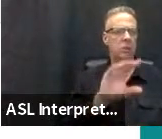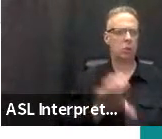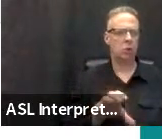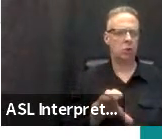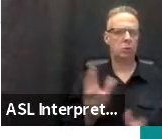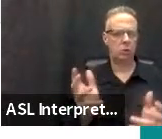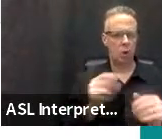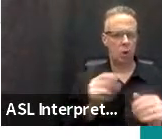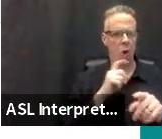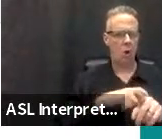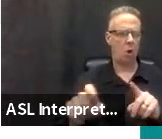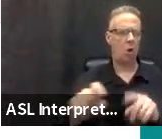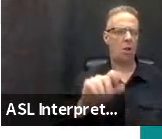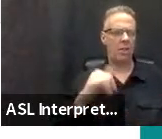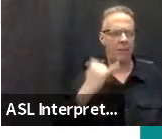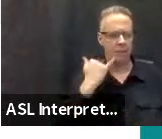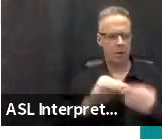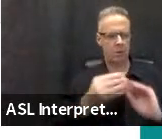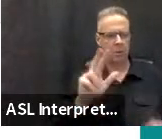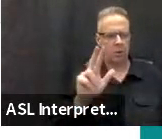number,